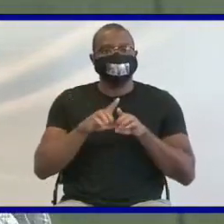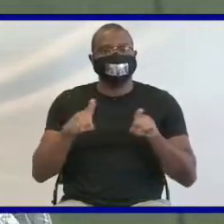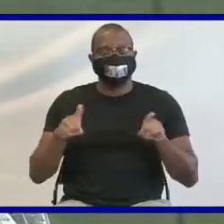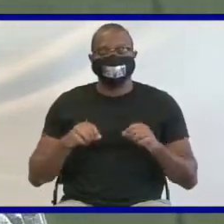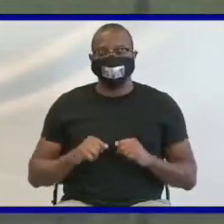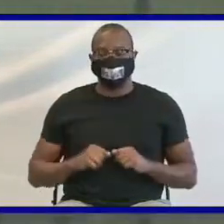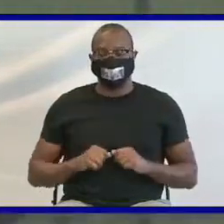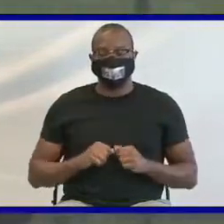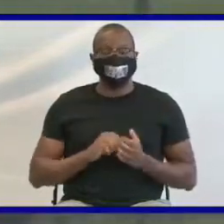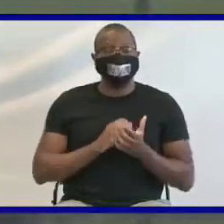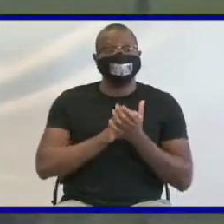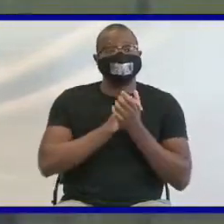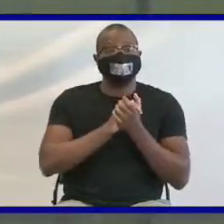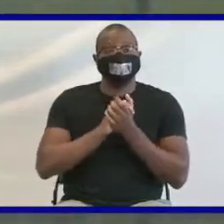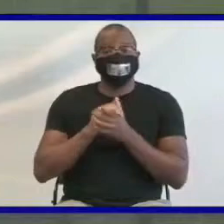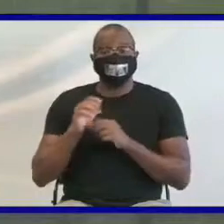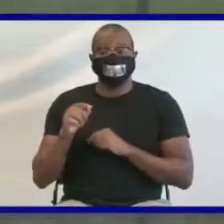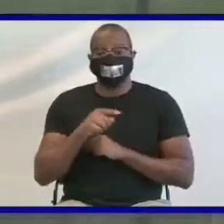Congratulations to you all.